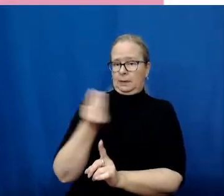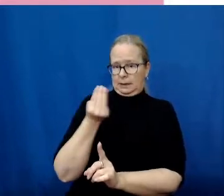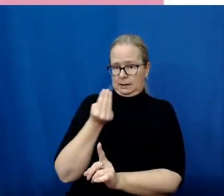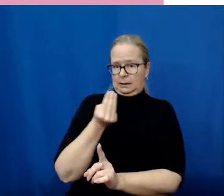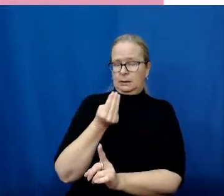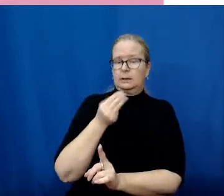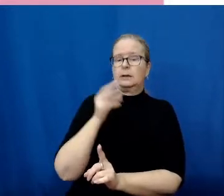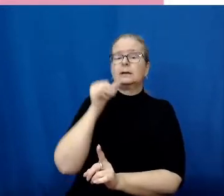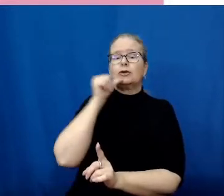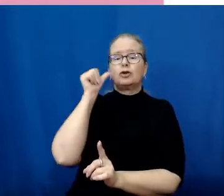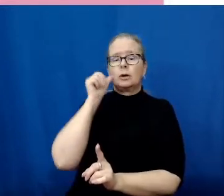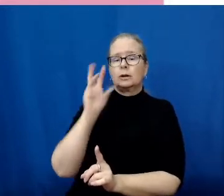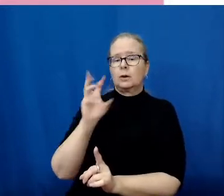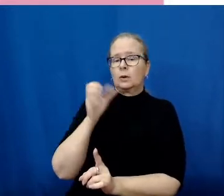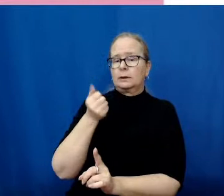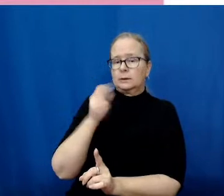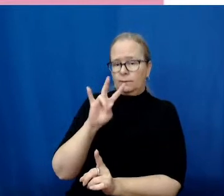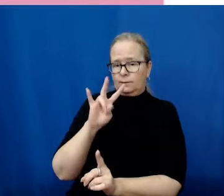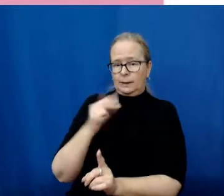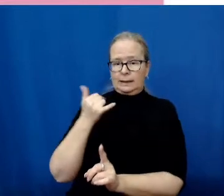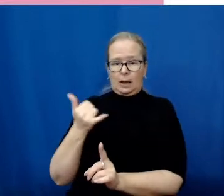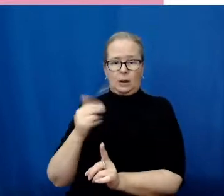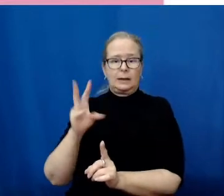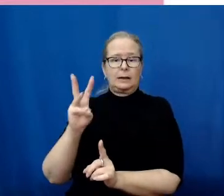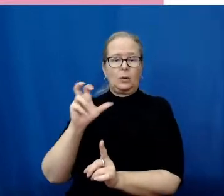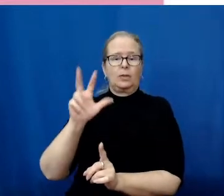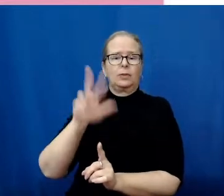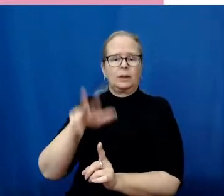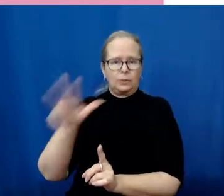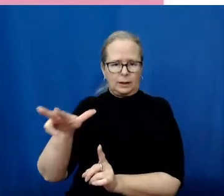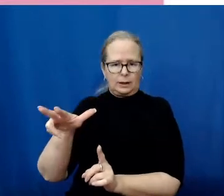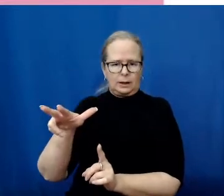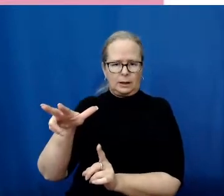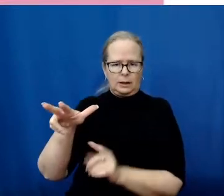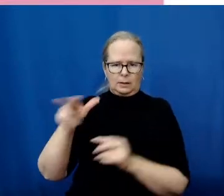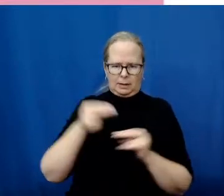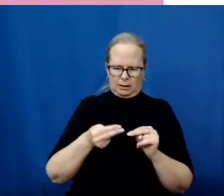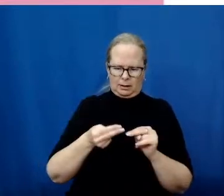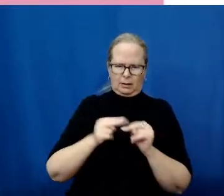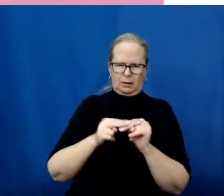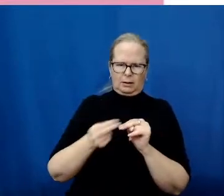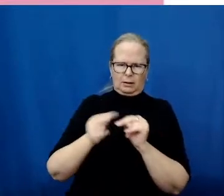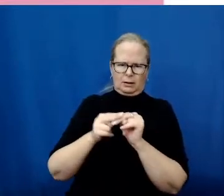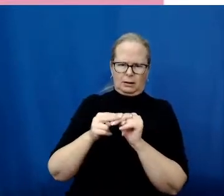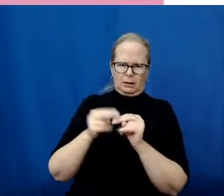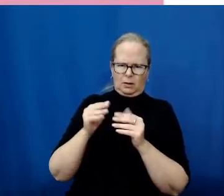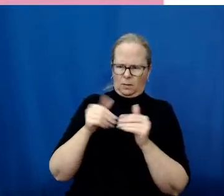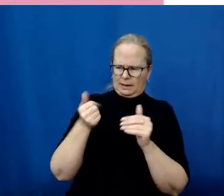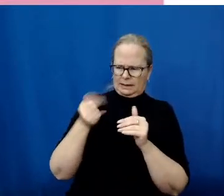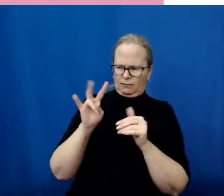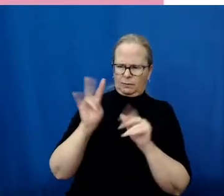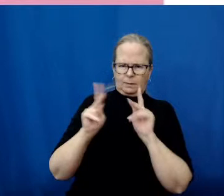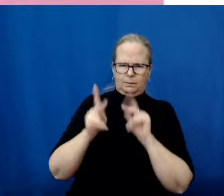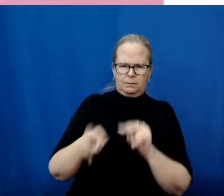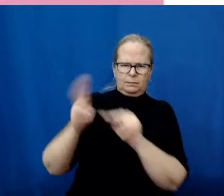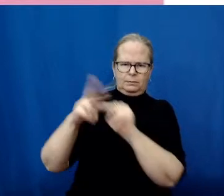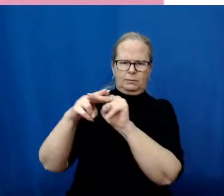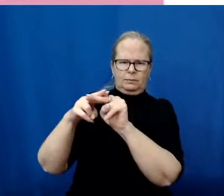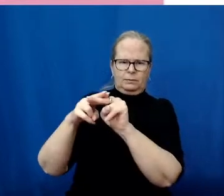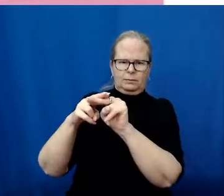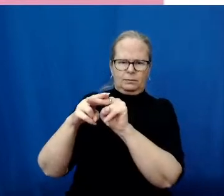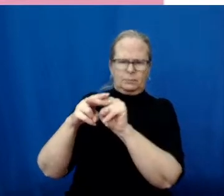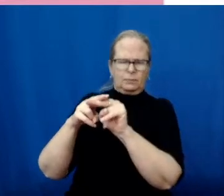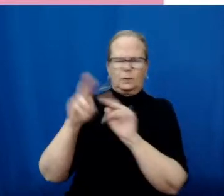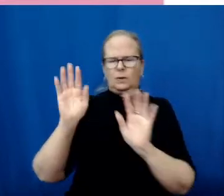so up almost 16. And then yesterday, sorry, I'm getting this wrong because there's always a day delay.